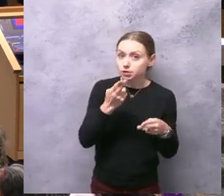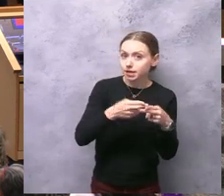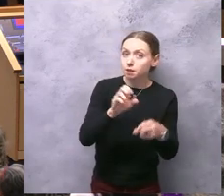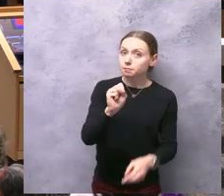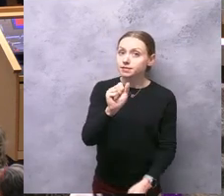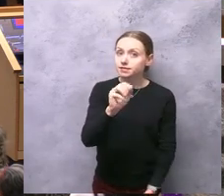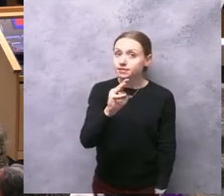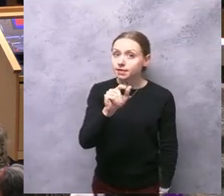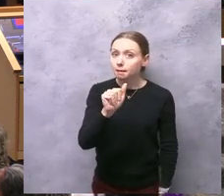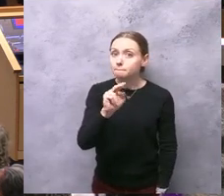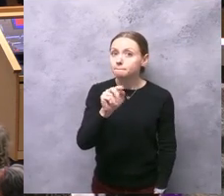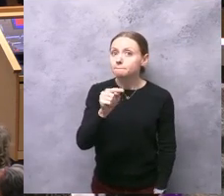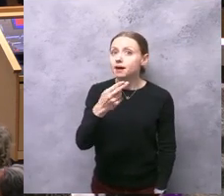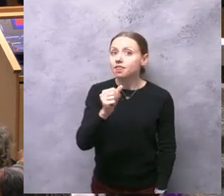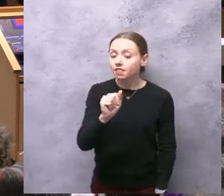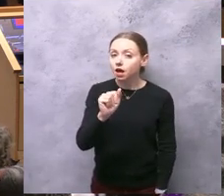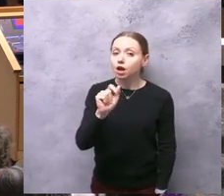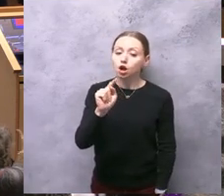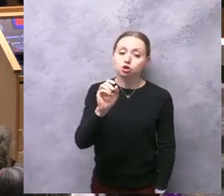Torres.